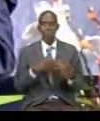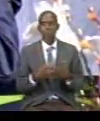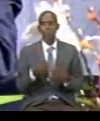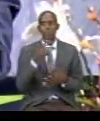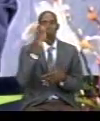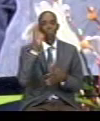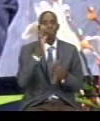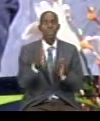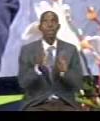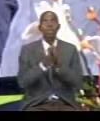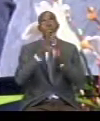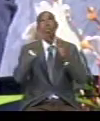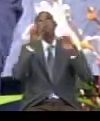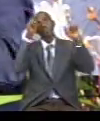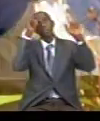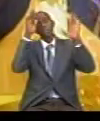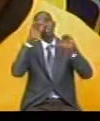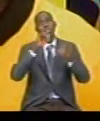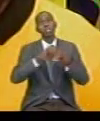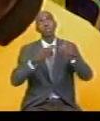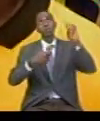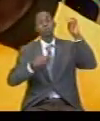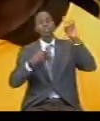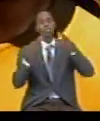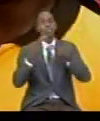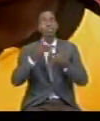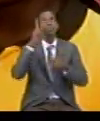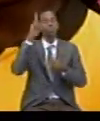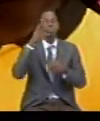Father in my name, he said he will do it.